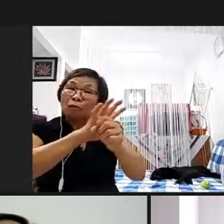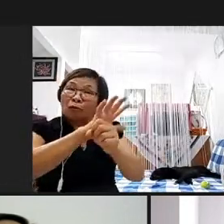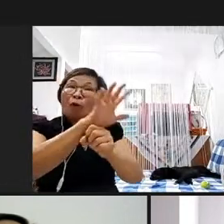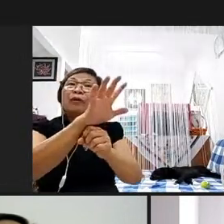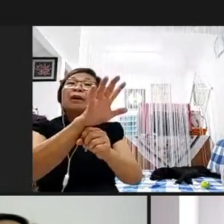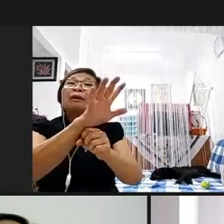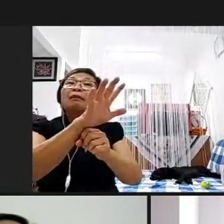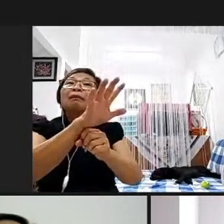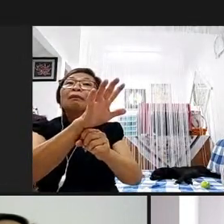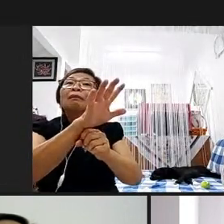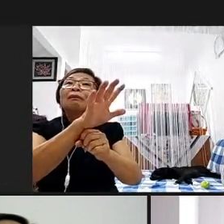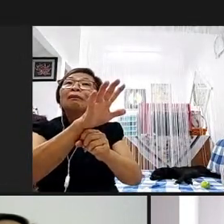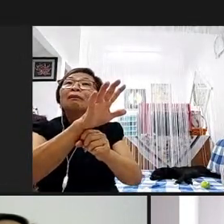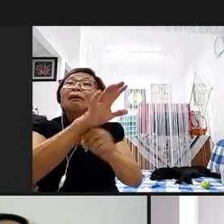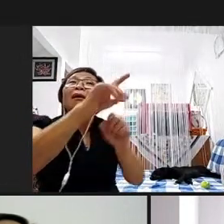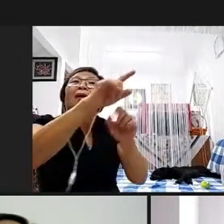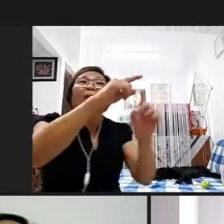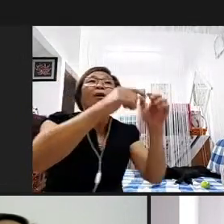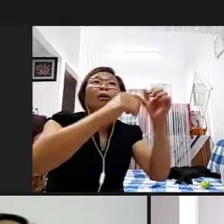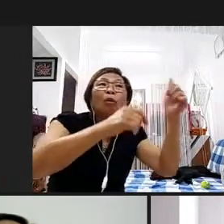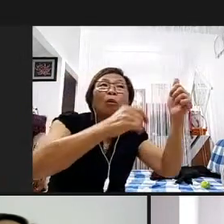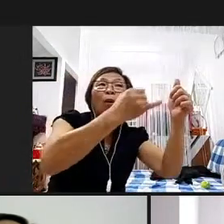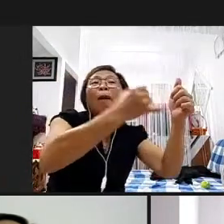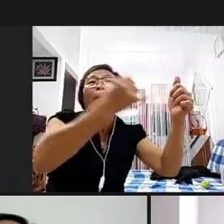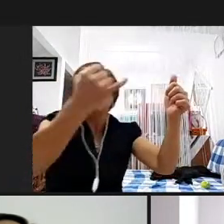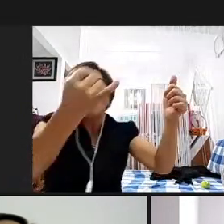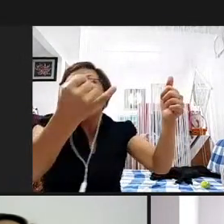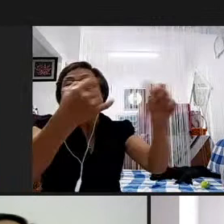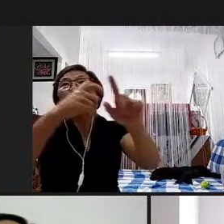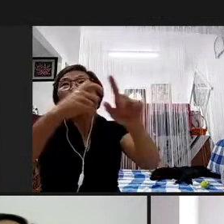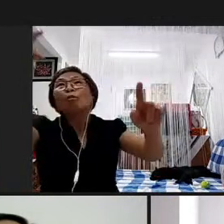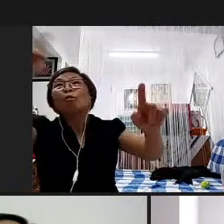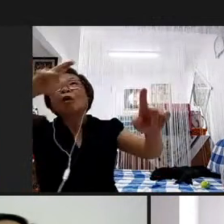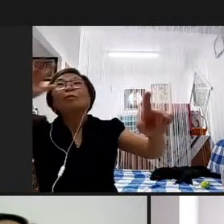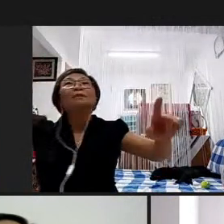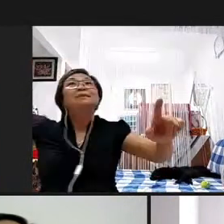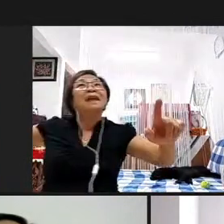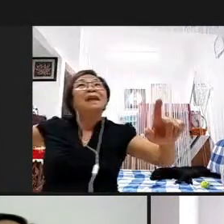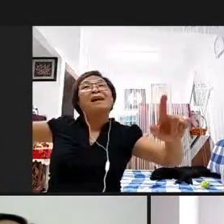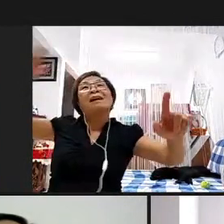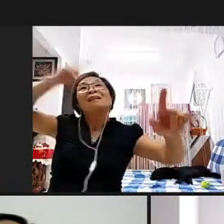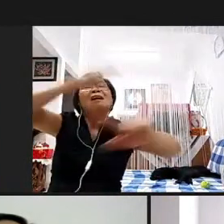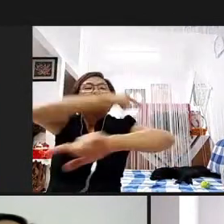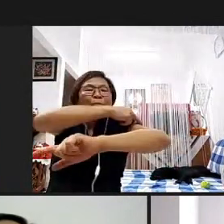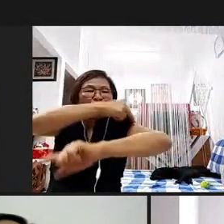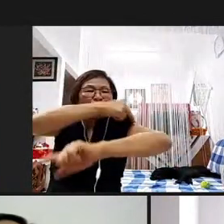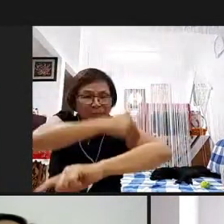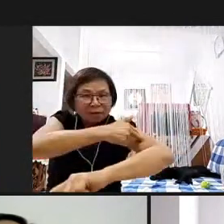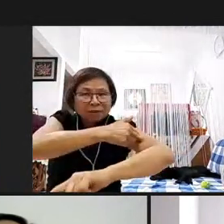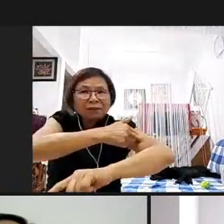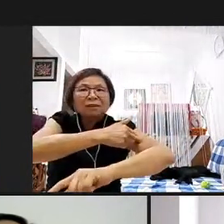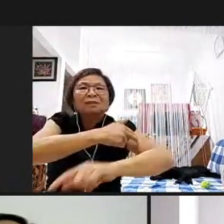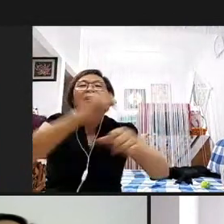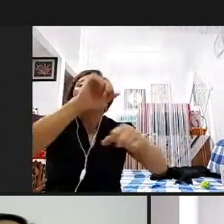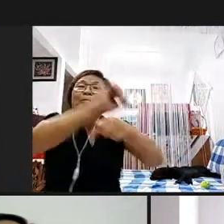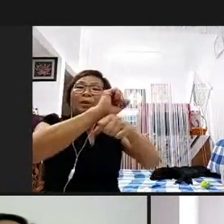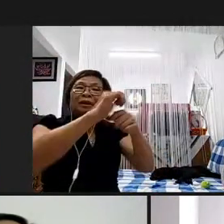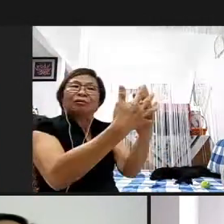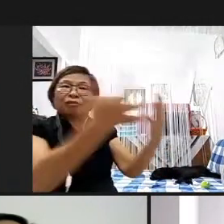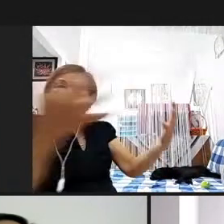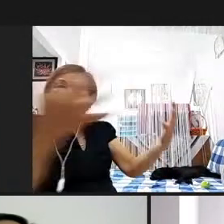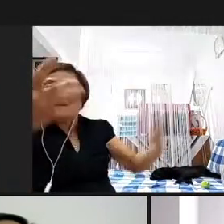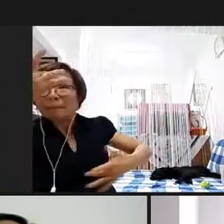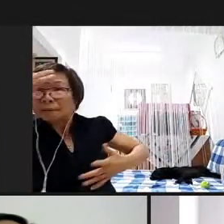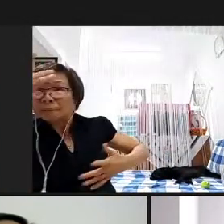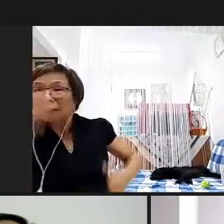pandemic from the governmental area, government hospital, the frontliner, the patient, the